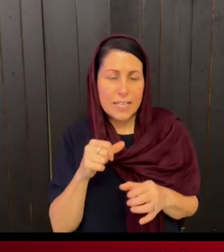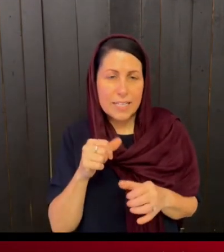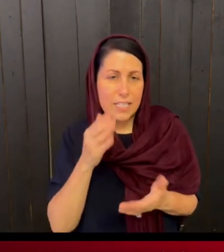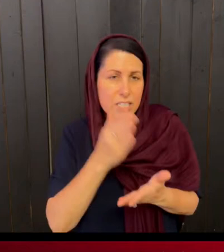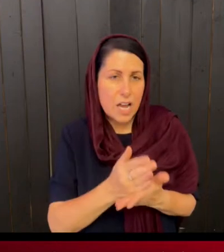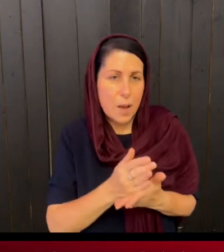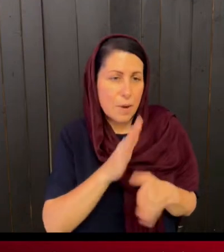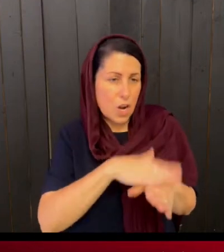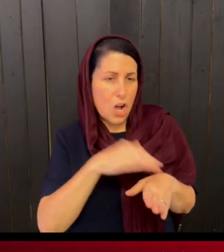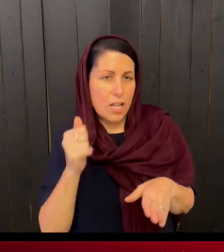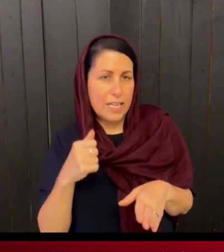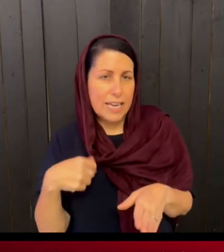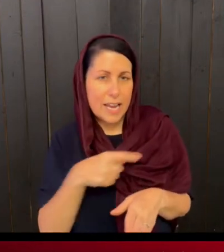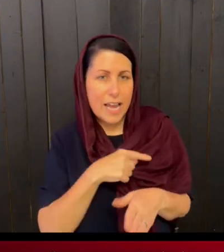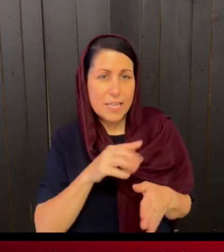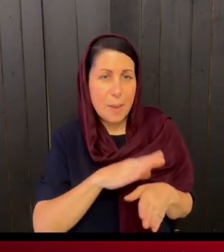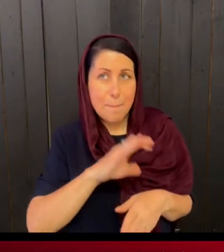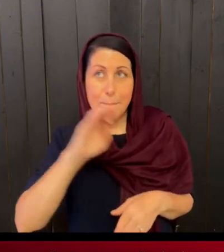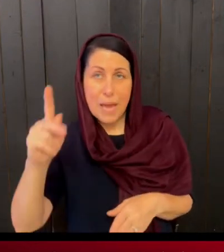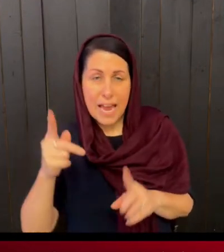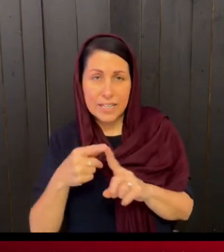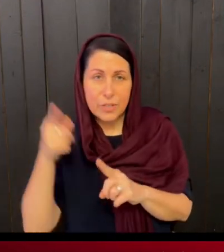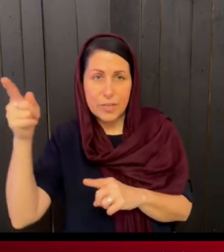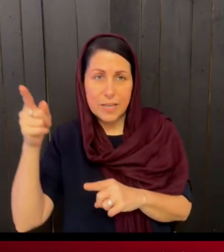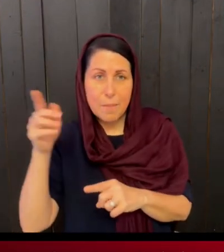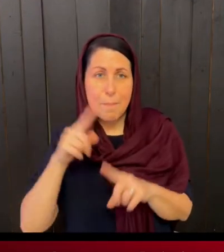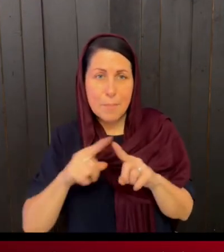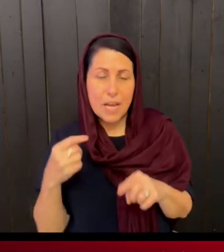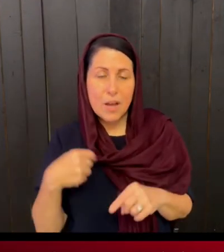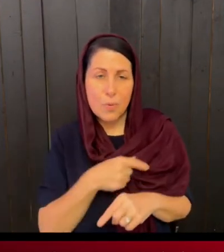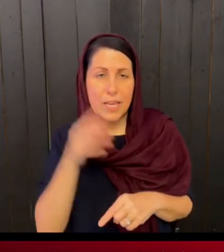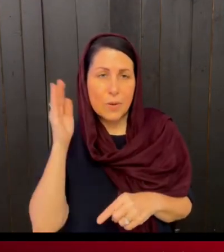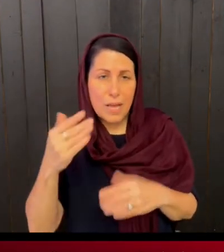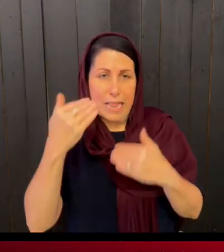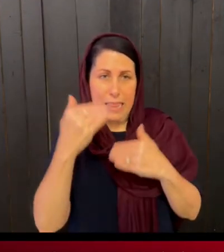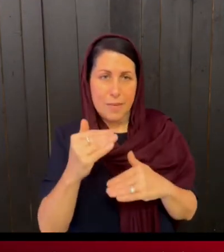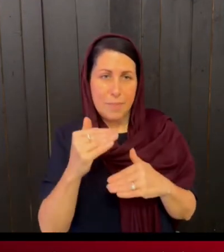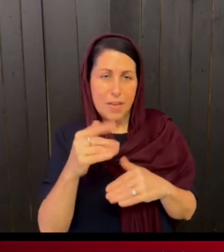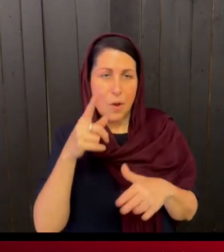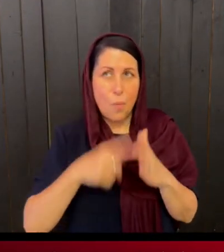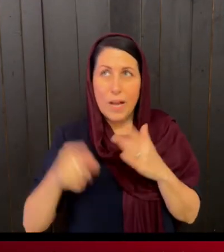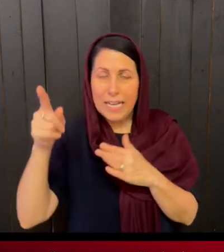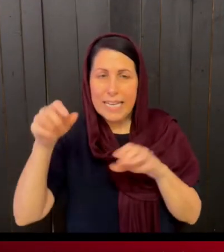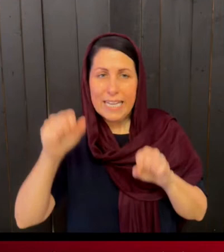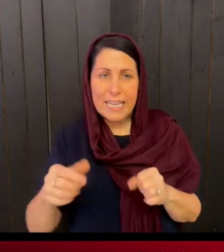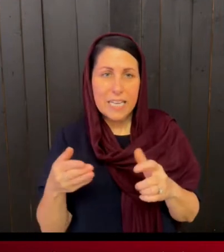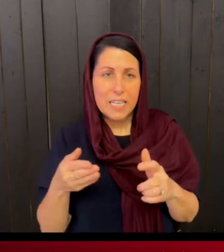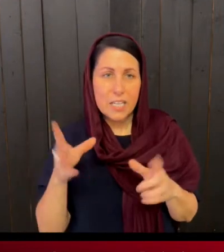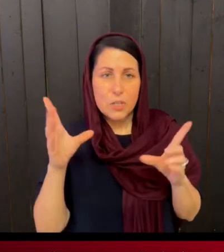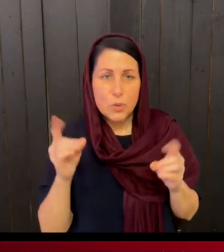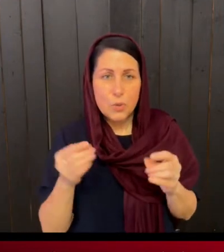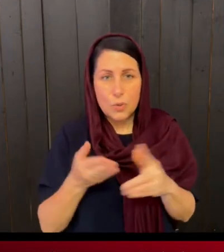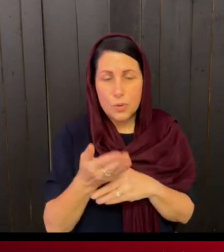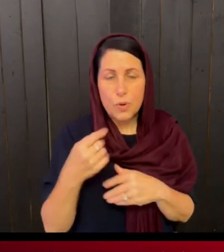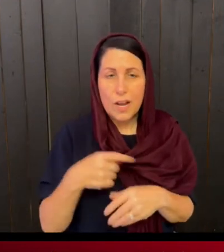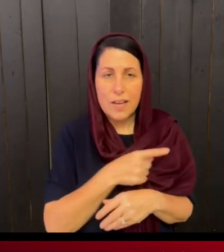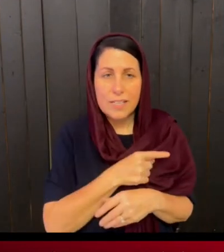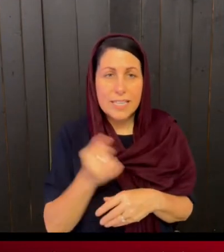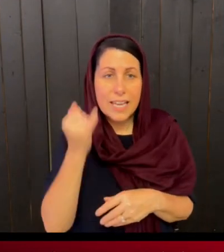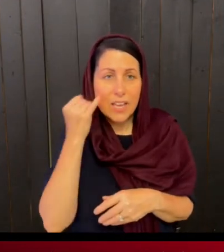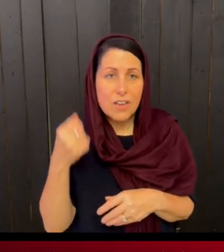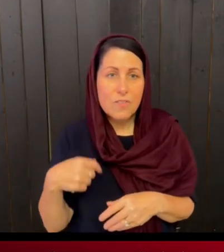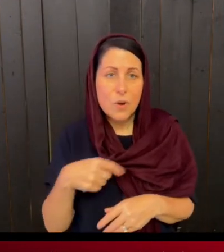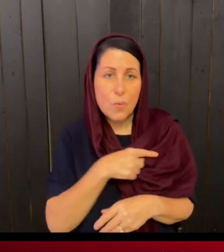but we will be limiting what he can do through us. So as long as we're hungry for him, for more of him, he